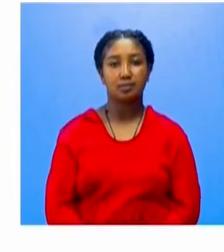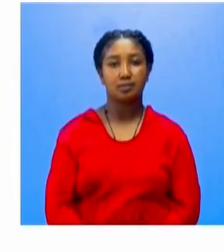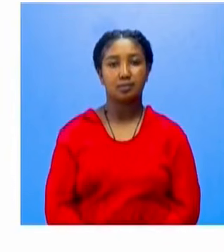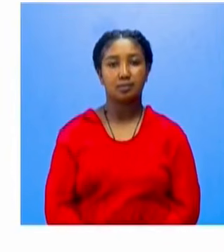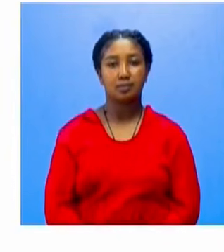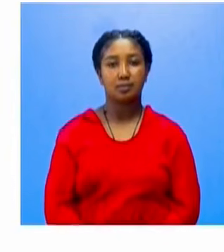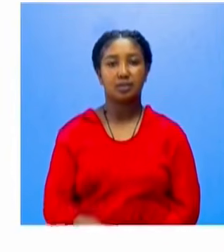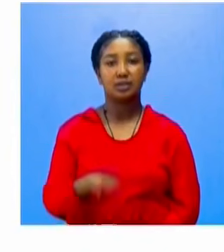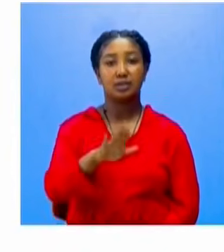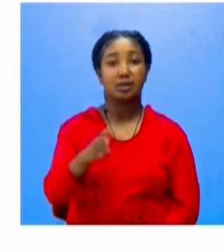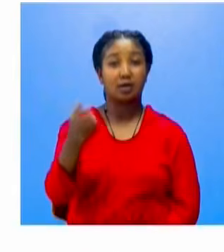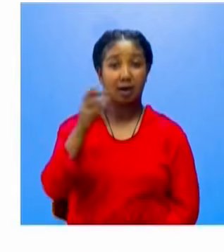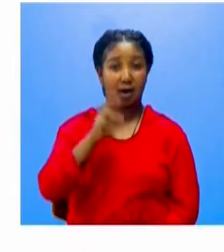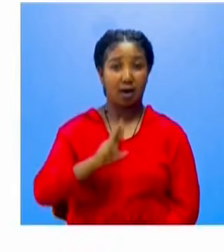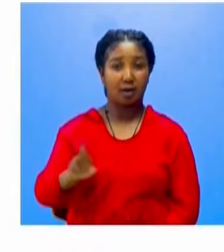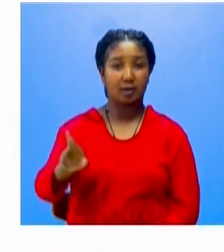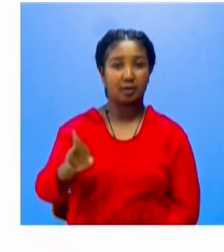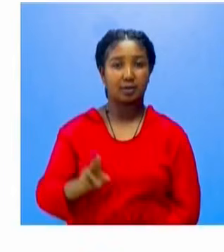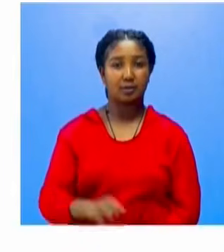are